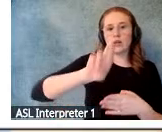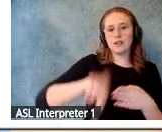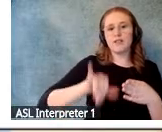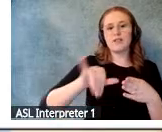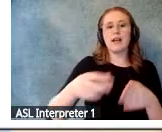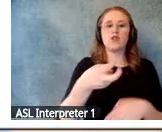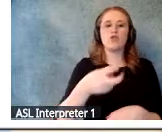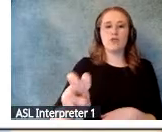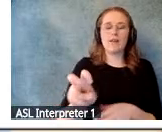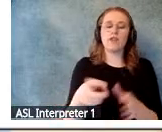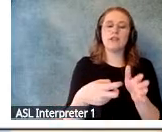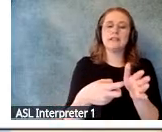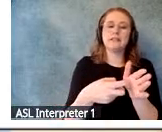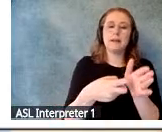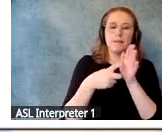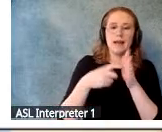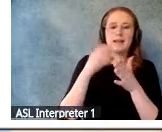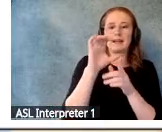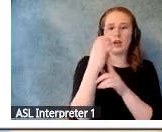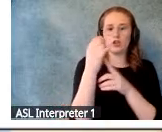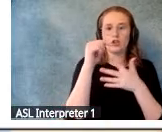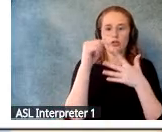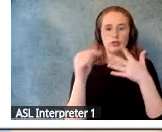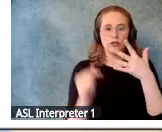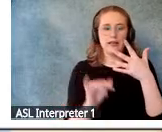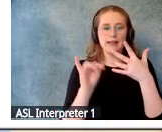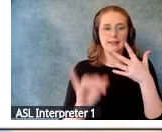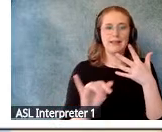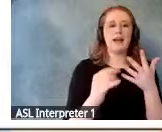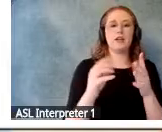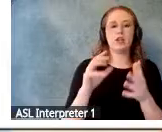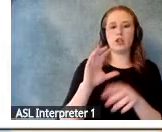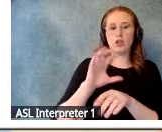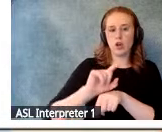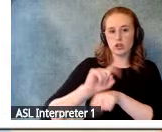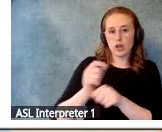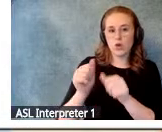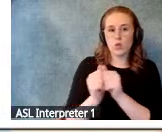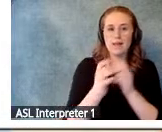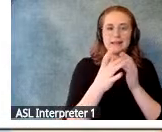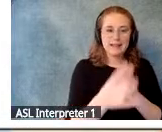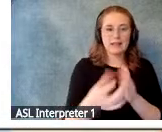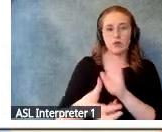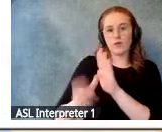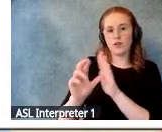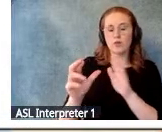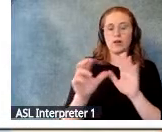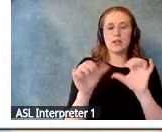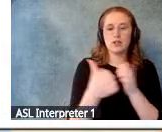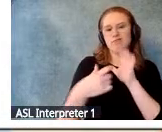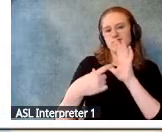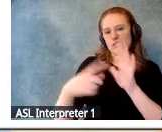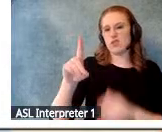of the travel demand characteristics and in consultation with lead and reviewing agencies, such as